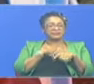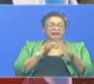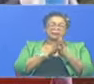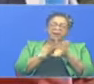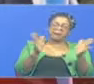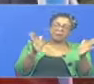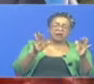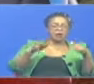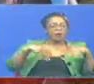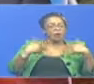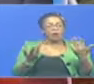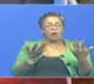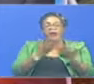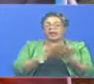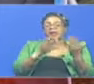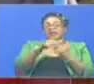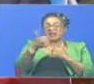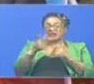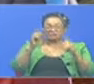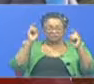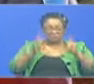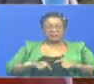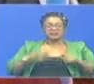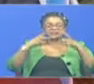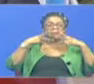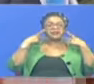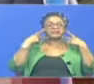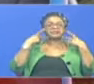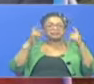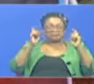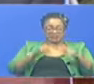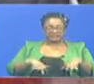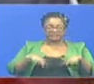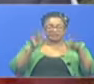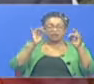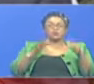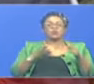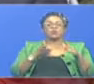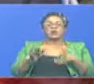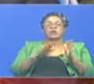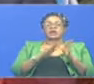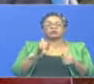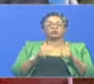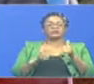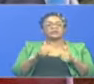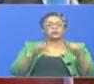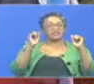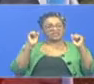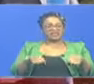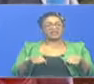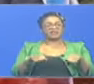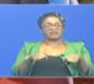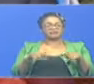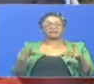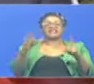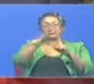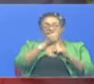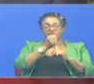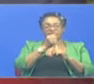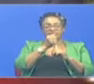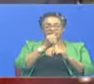or in any other place, we have the mask on, then we must find a way by which we can be able to achieve